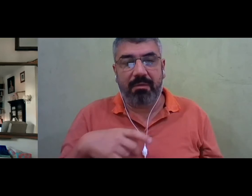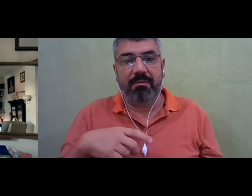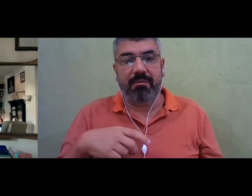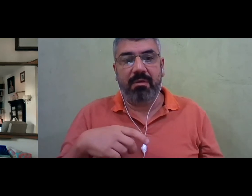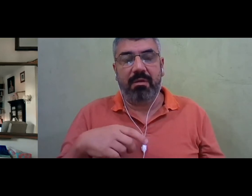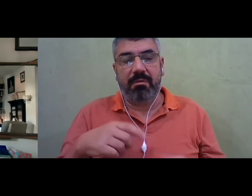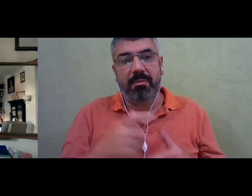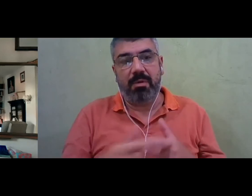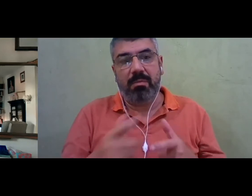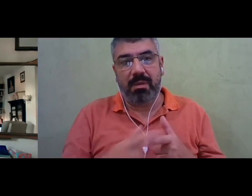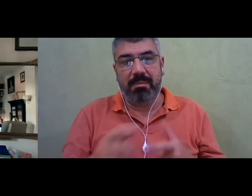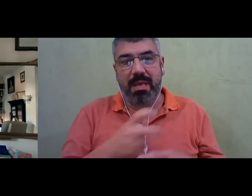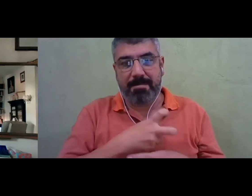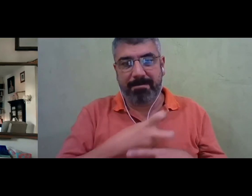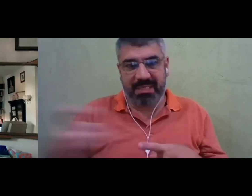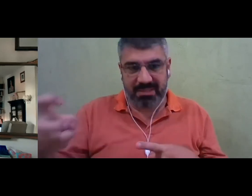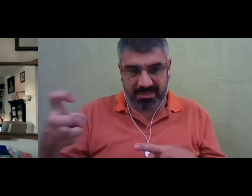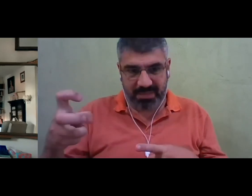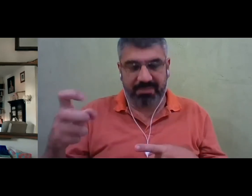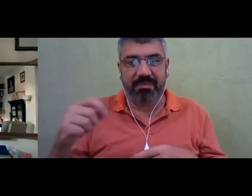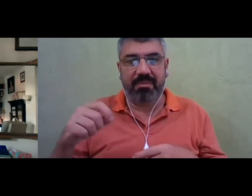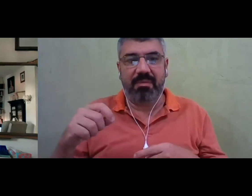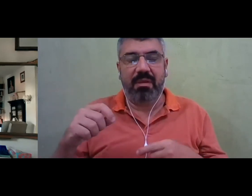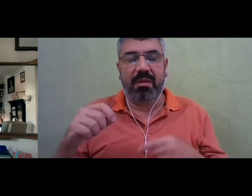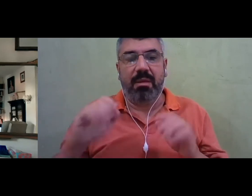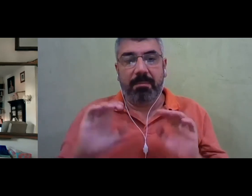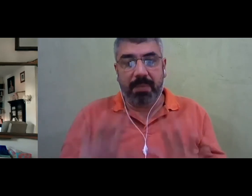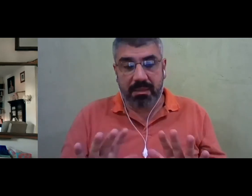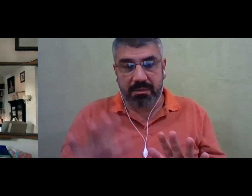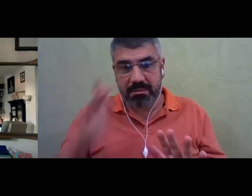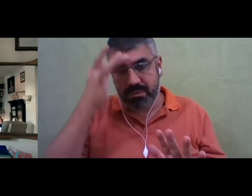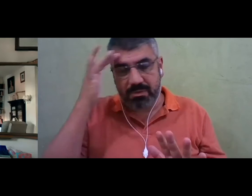impeachment, saying that she was rightfully taken off power